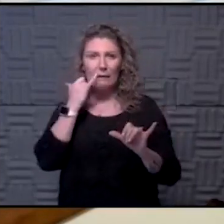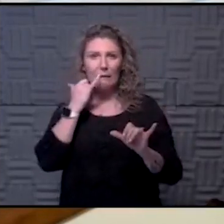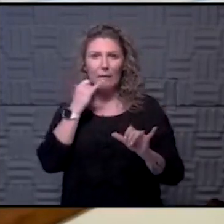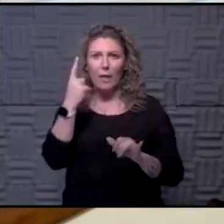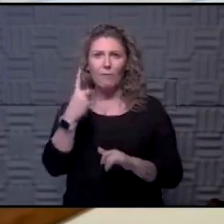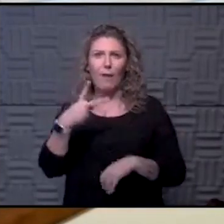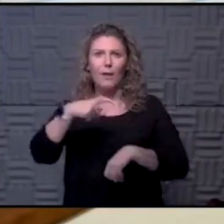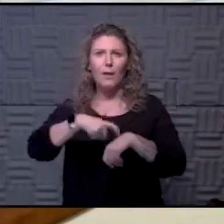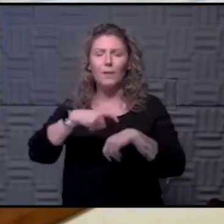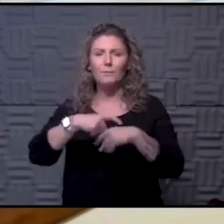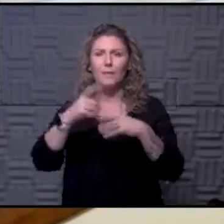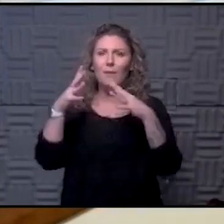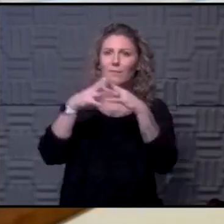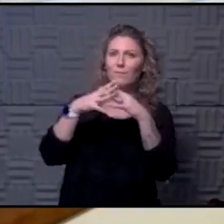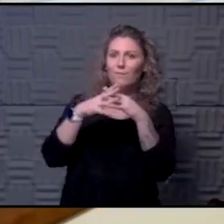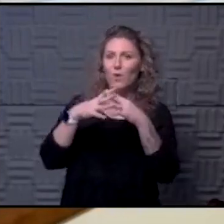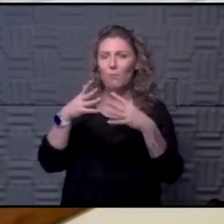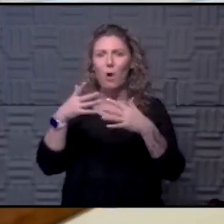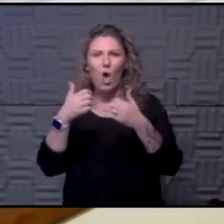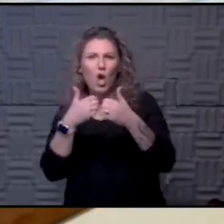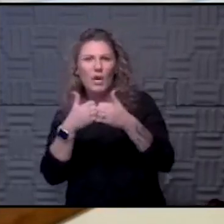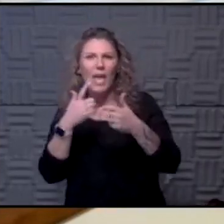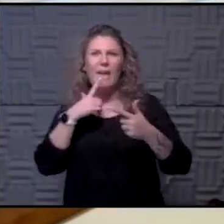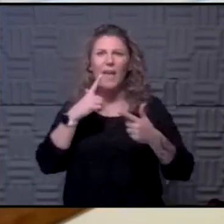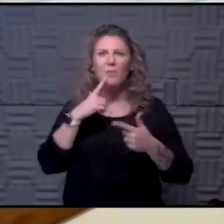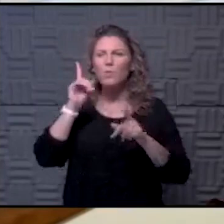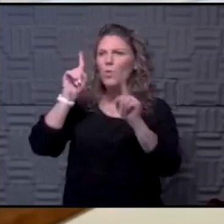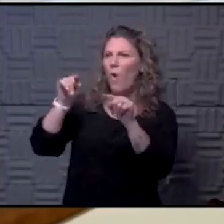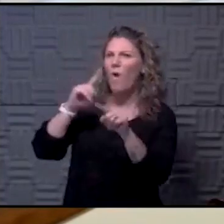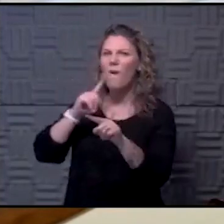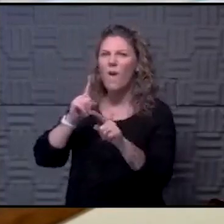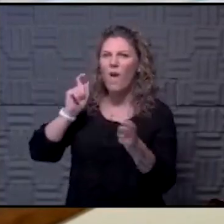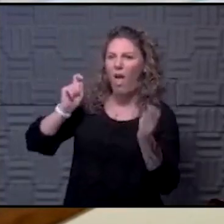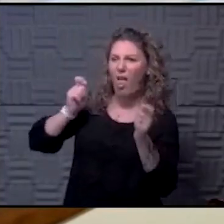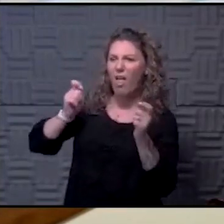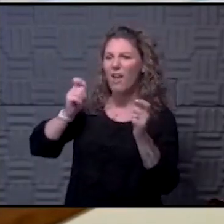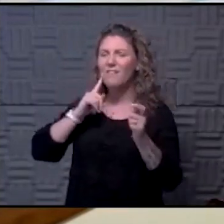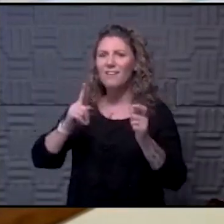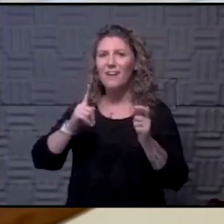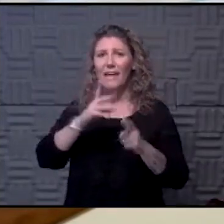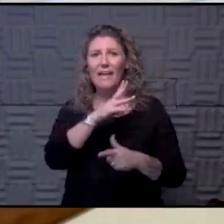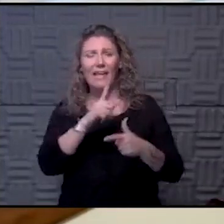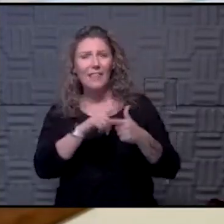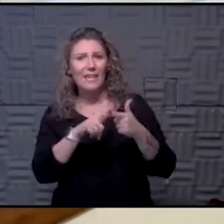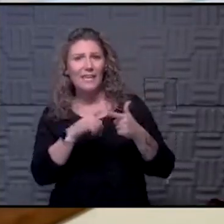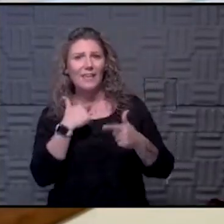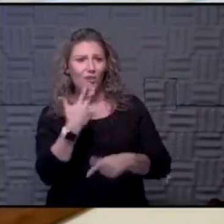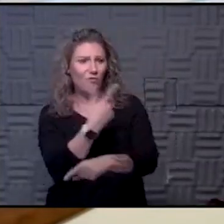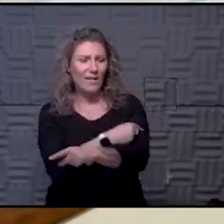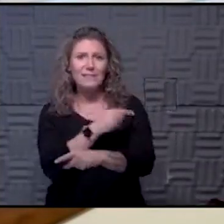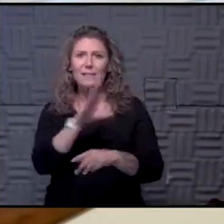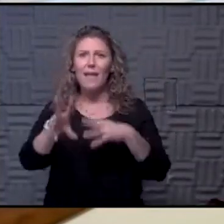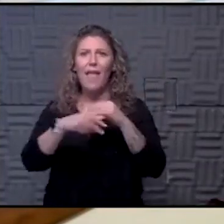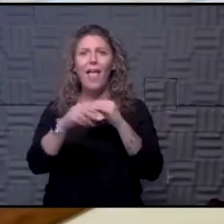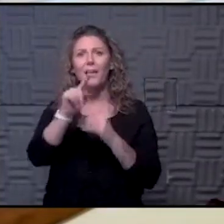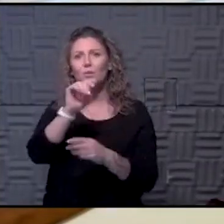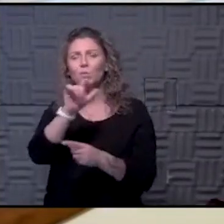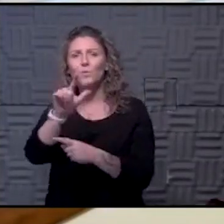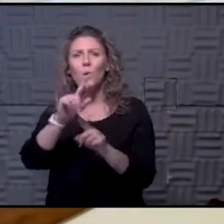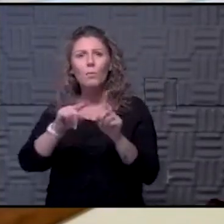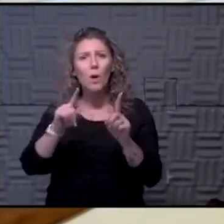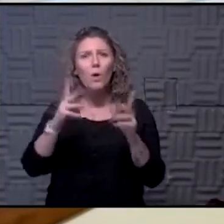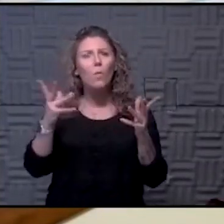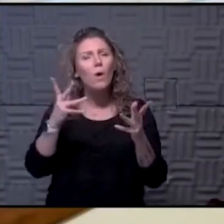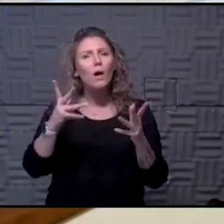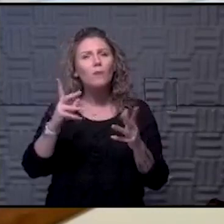football game and we made our adjustments, right? We added the vaccine to our arsenal as a tool, but we got to do the things that we know work first, the